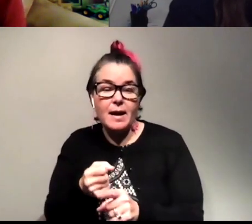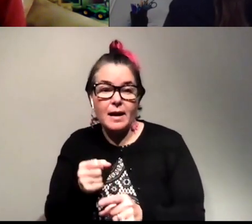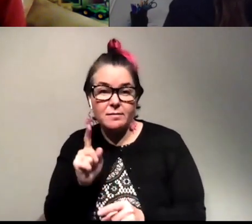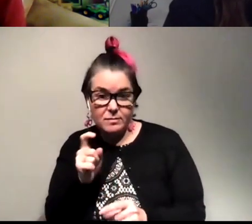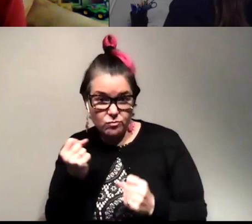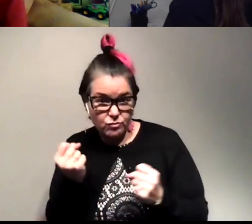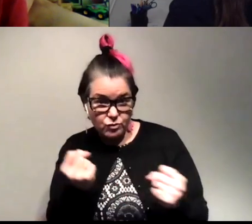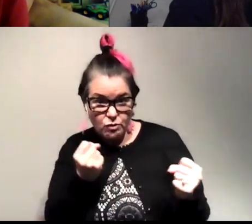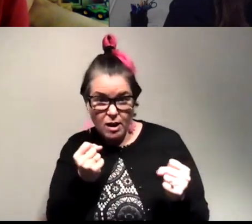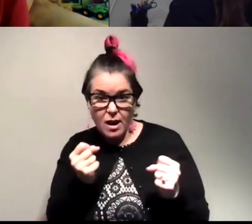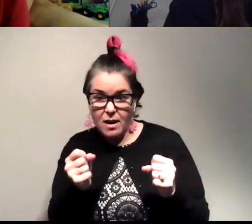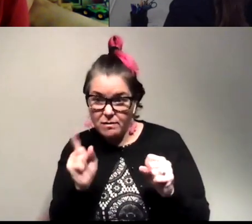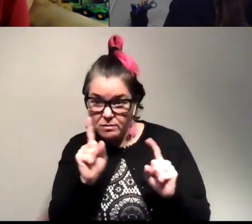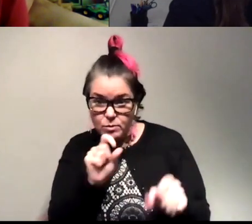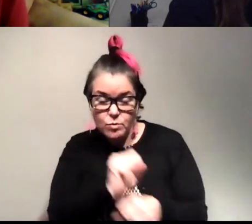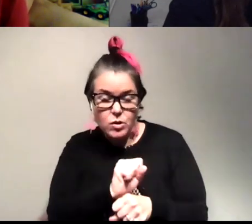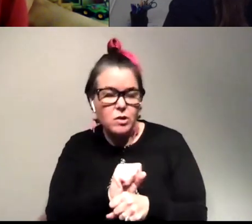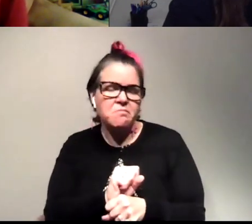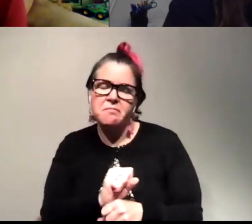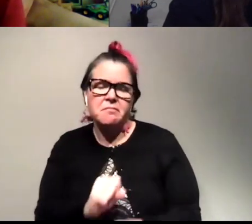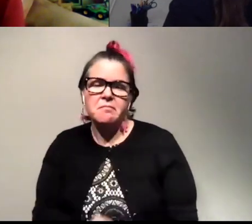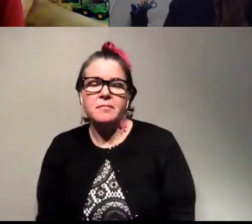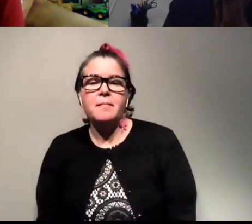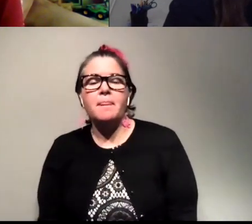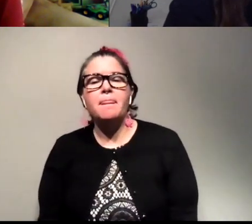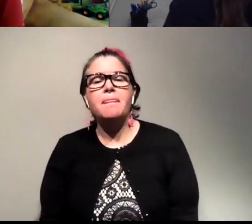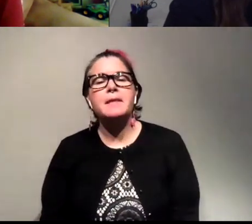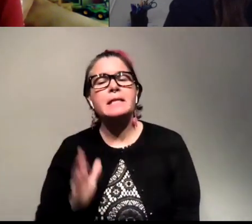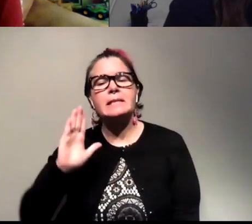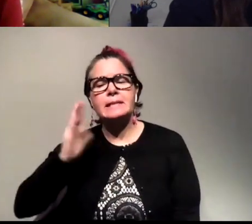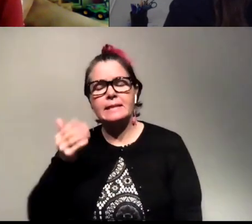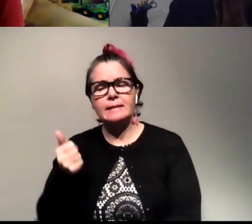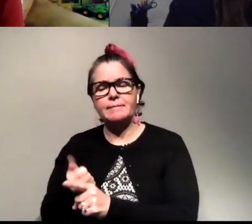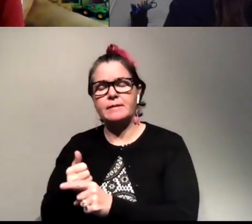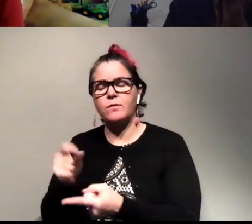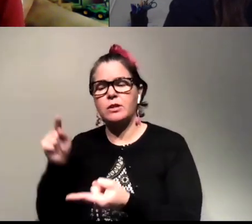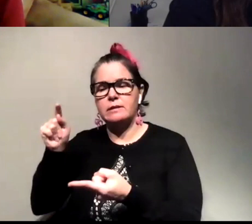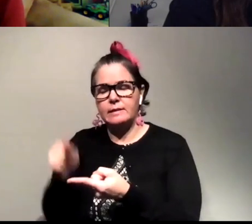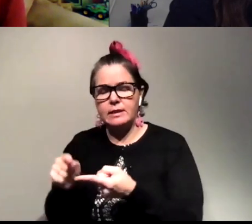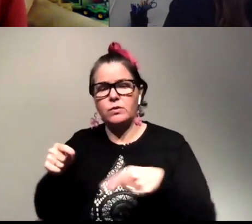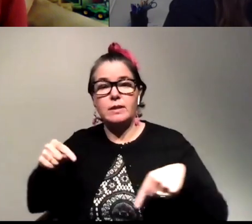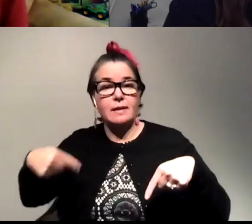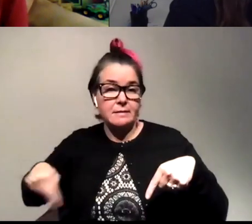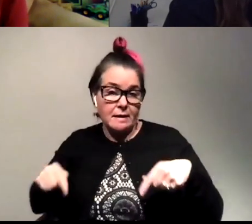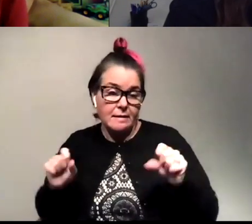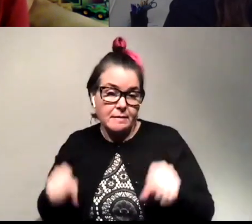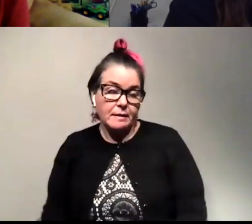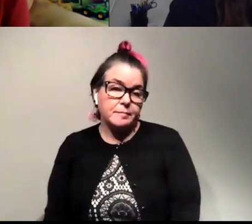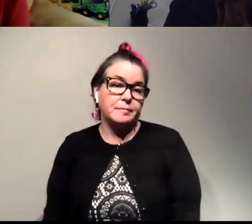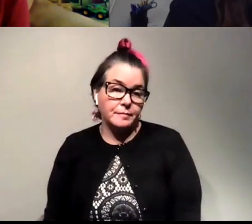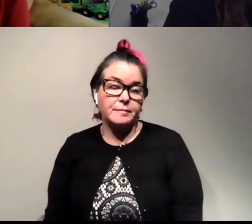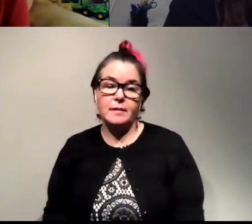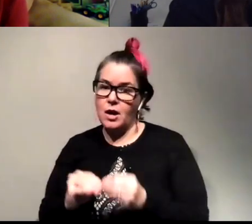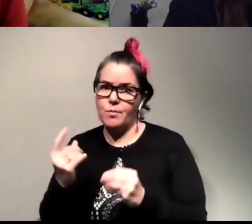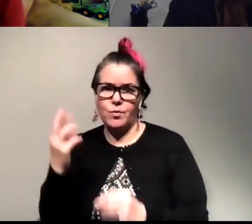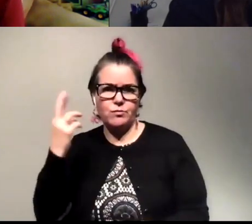or go to work. But it does seem to be able to decrease anxiety. And that's one of the number one